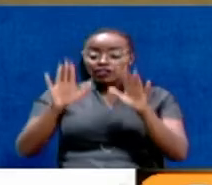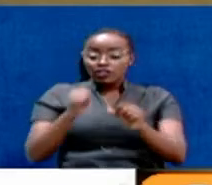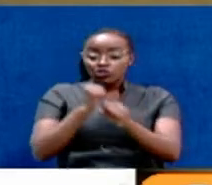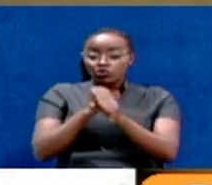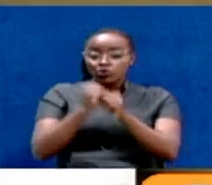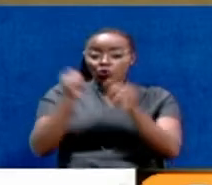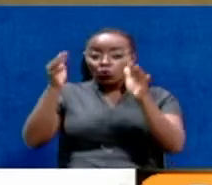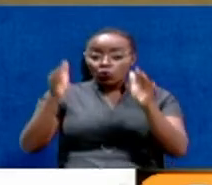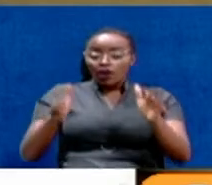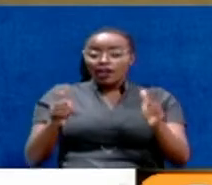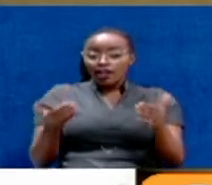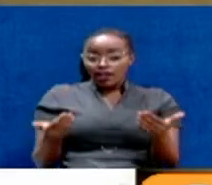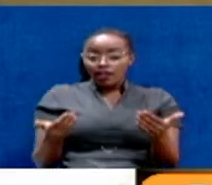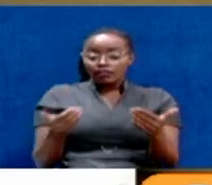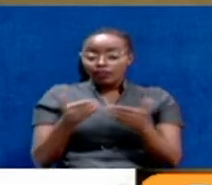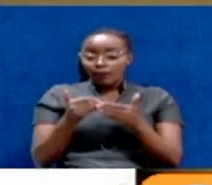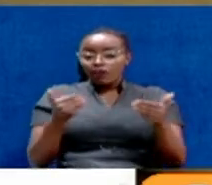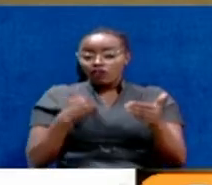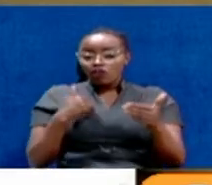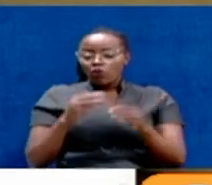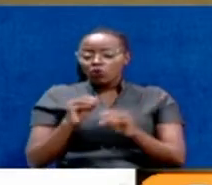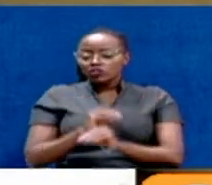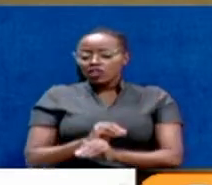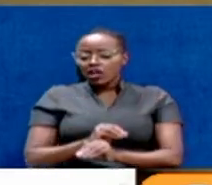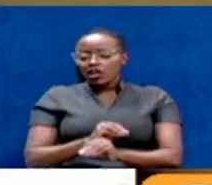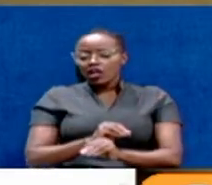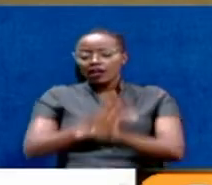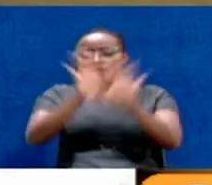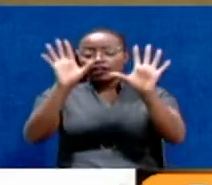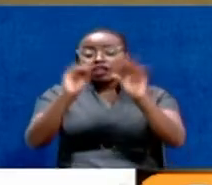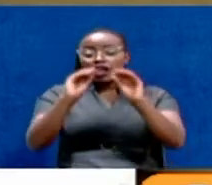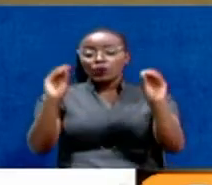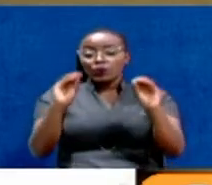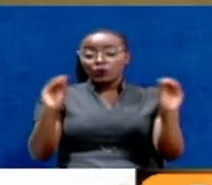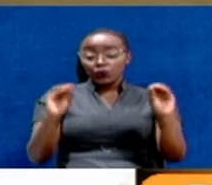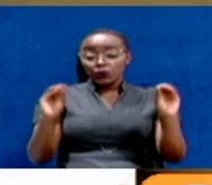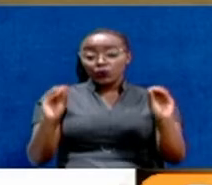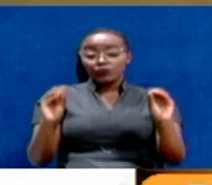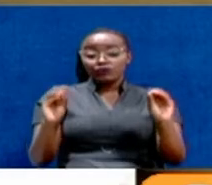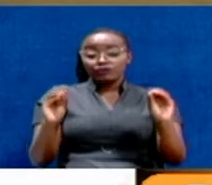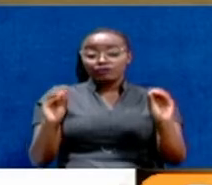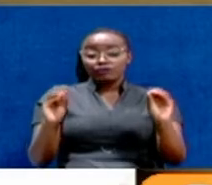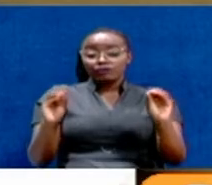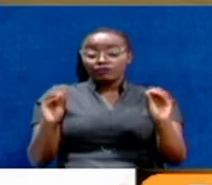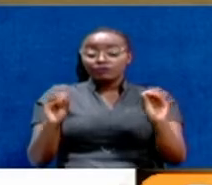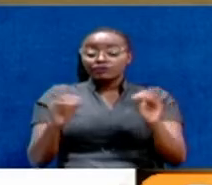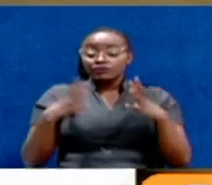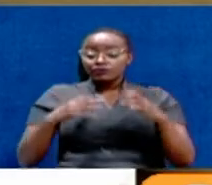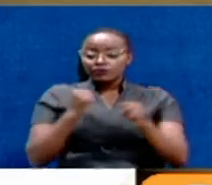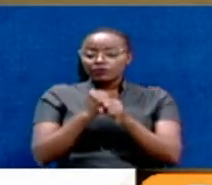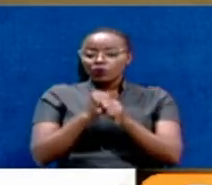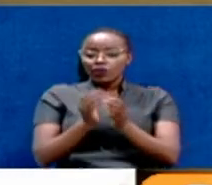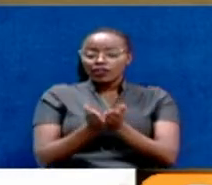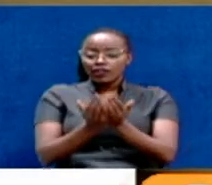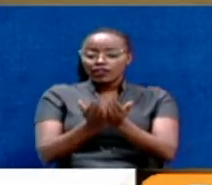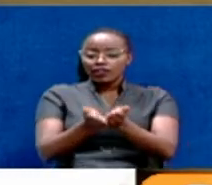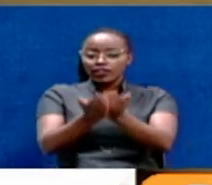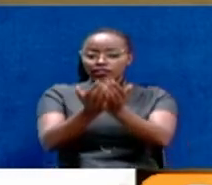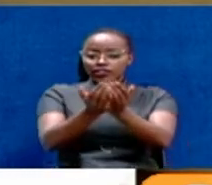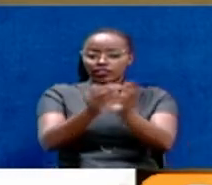workers, it didn't come out clearly, but that seafarers and